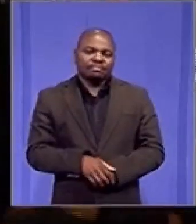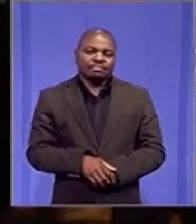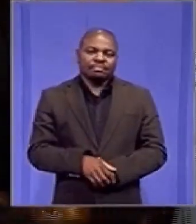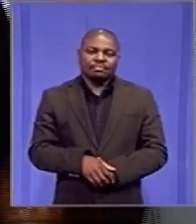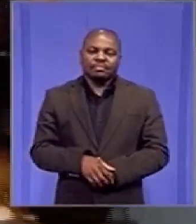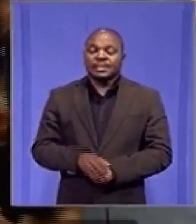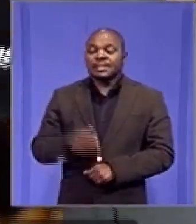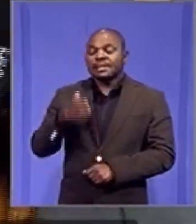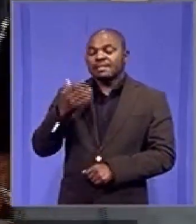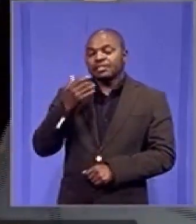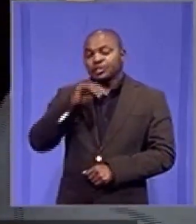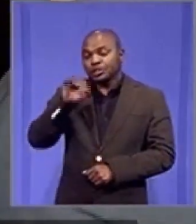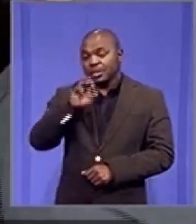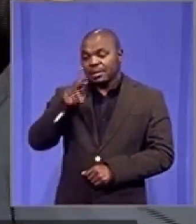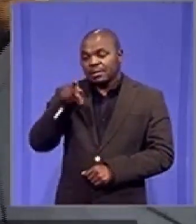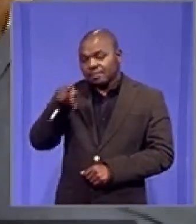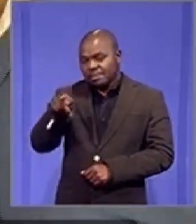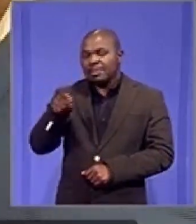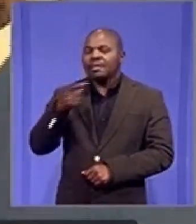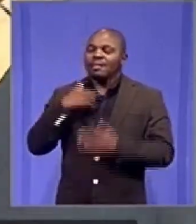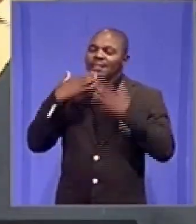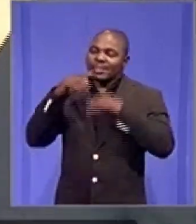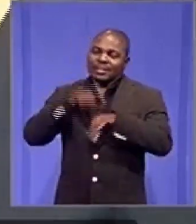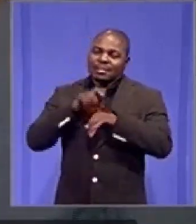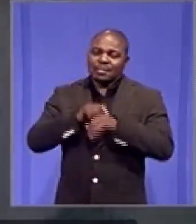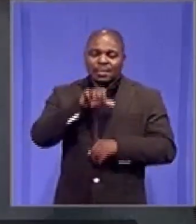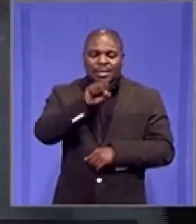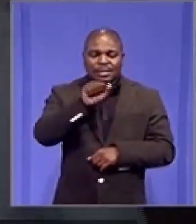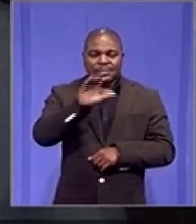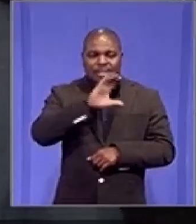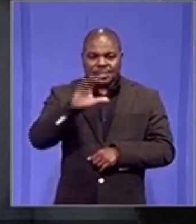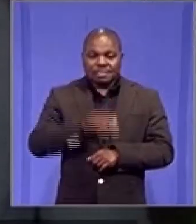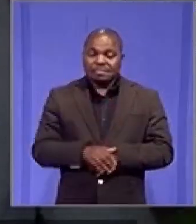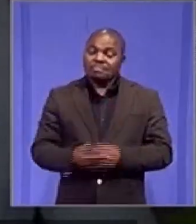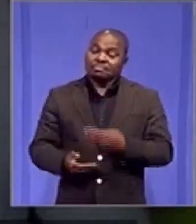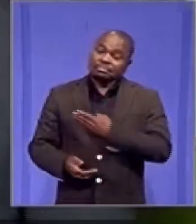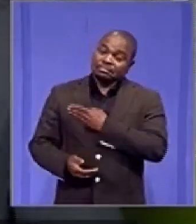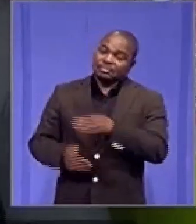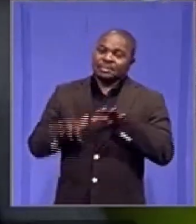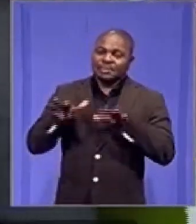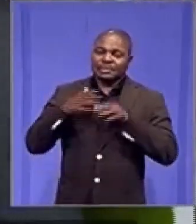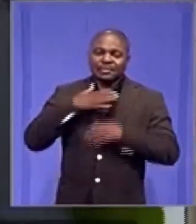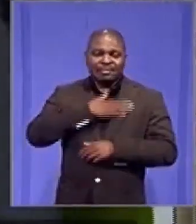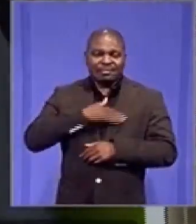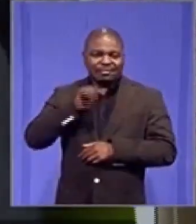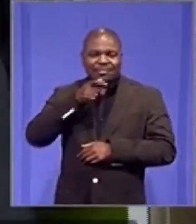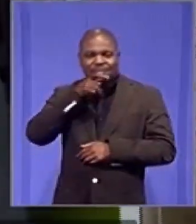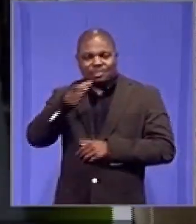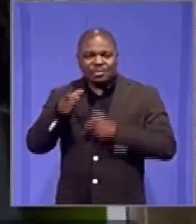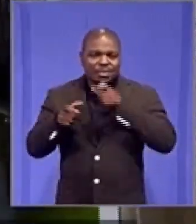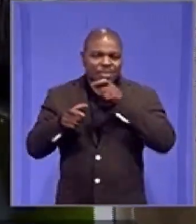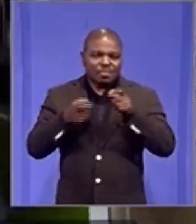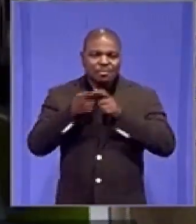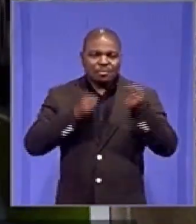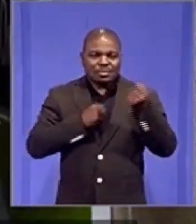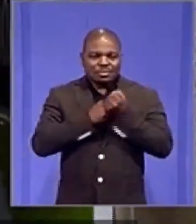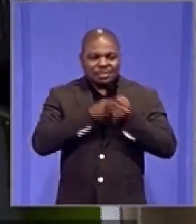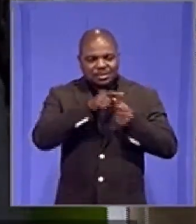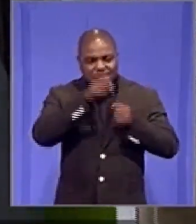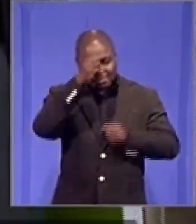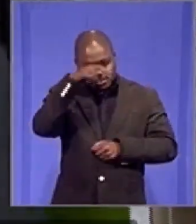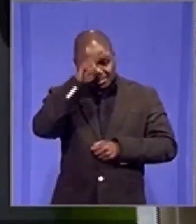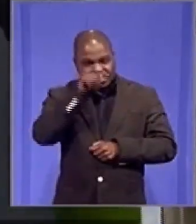Tata Jack, ke lebogela nako ya gago mo kanaleng ya rona ya SABC. Ke maikutlo a bangwe ba balatsedi ba di-Springbok ba e leng